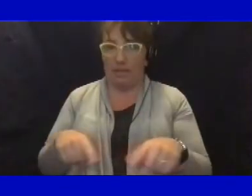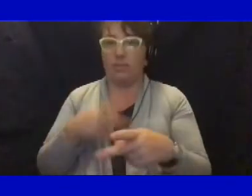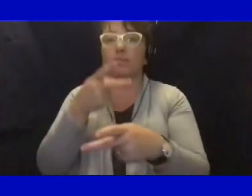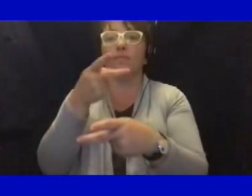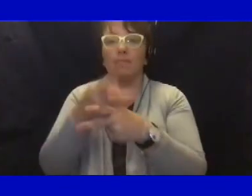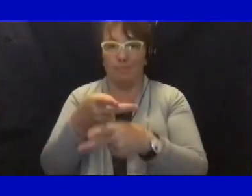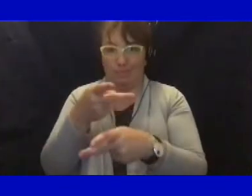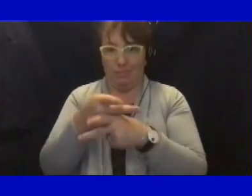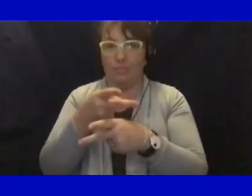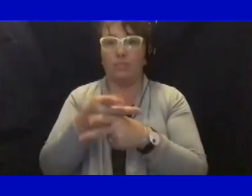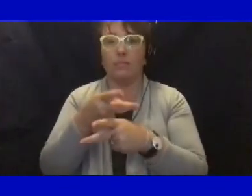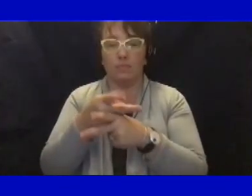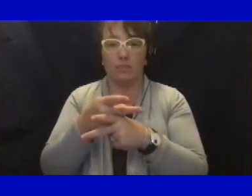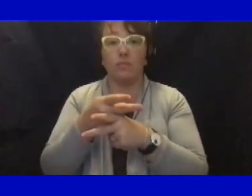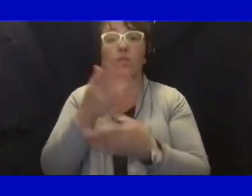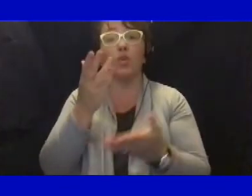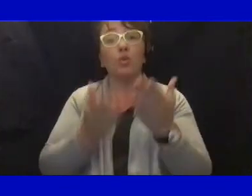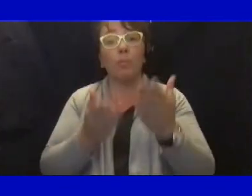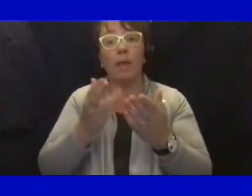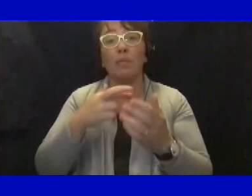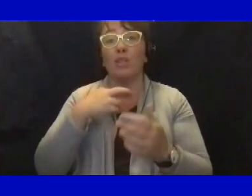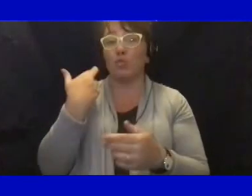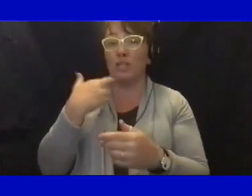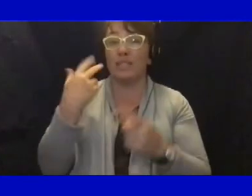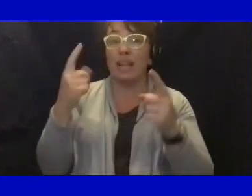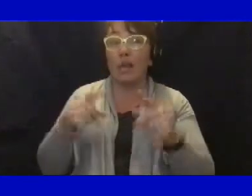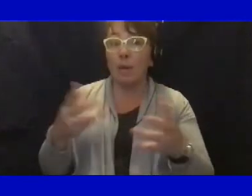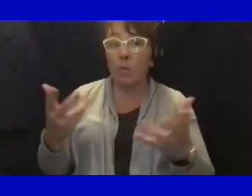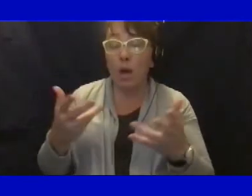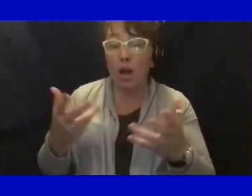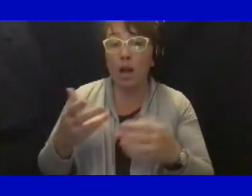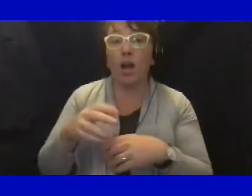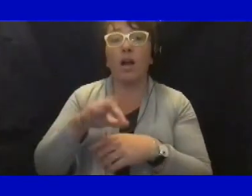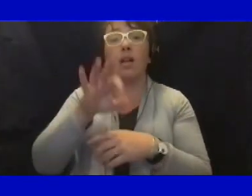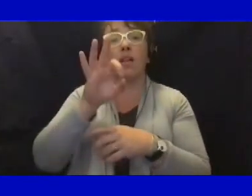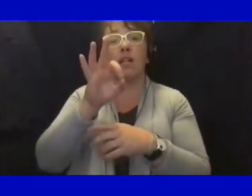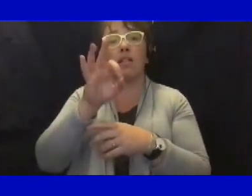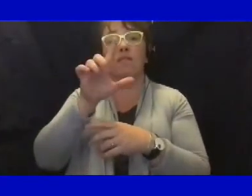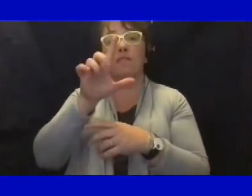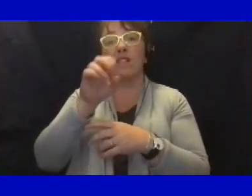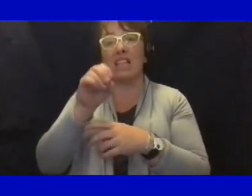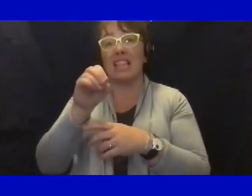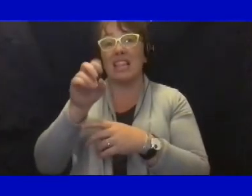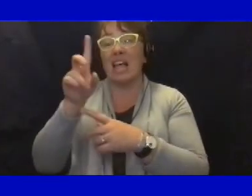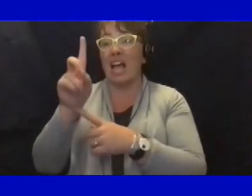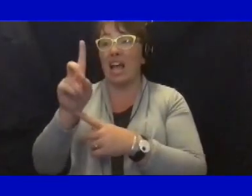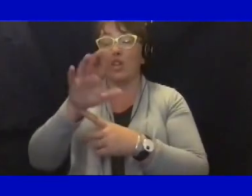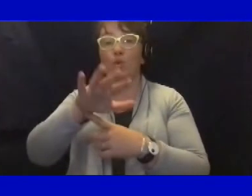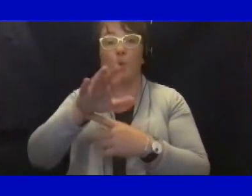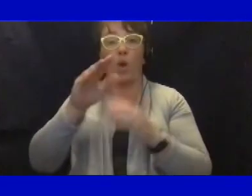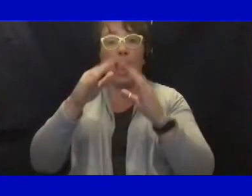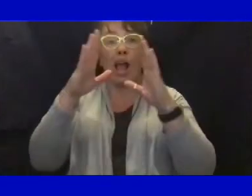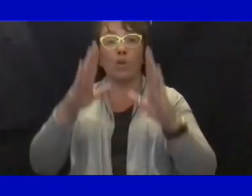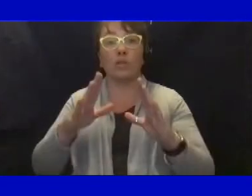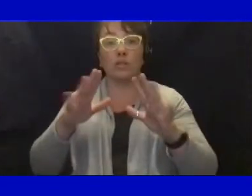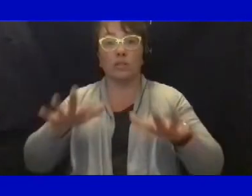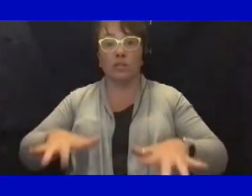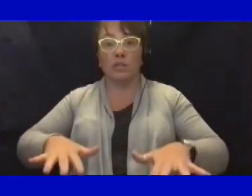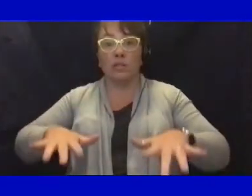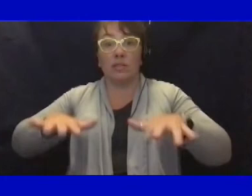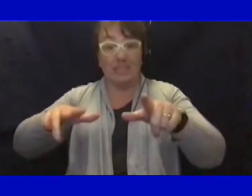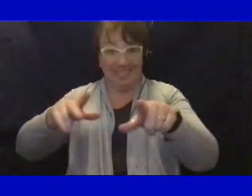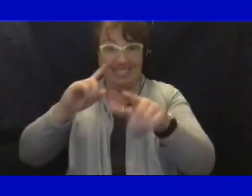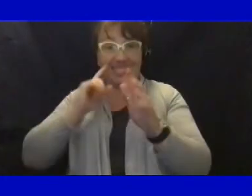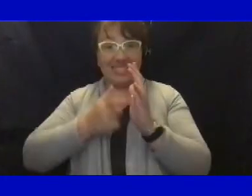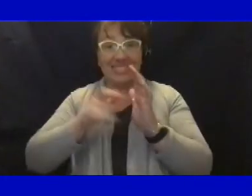having their homes flooded, having water moving around their house and mud moving around the house where they normally wouldn't, simply because